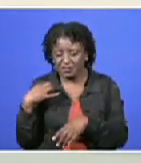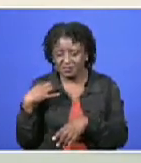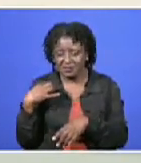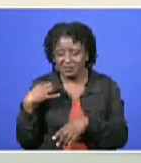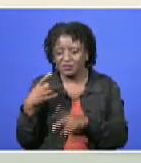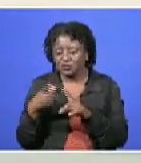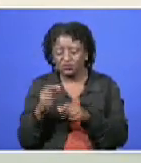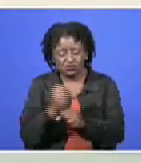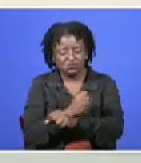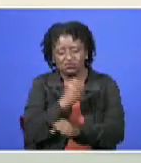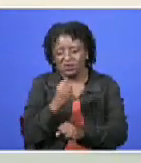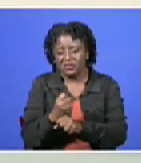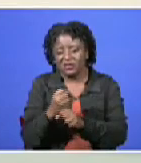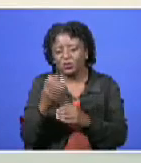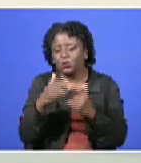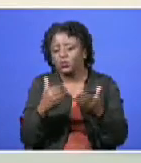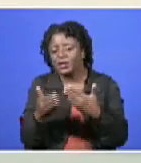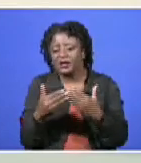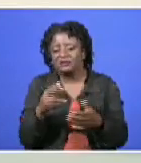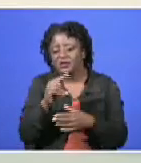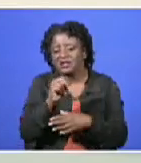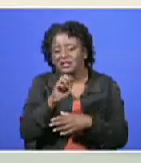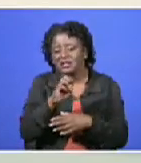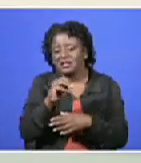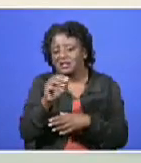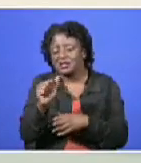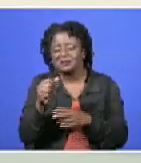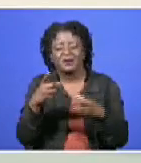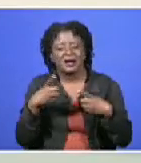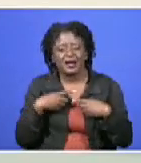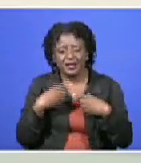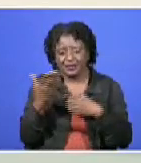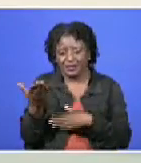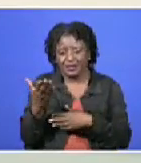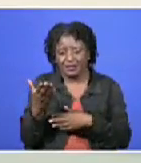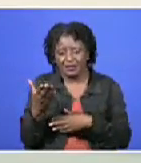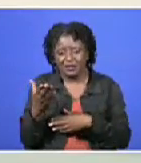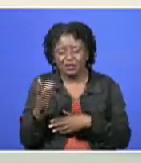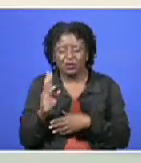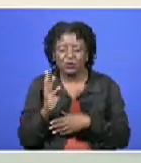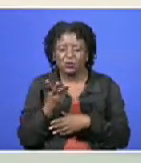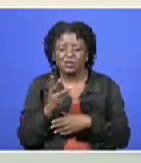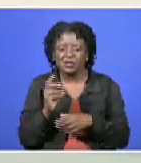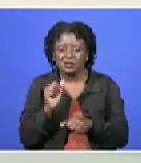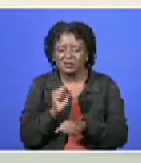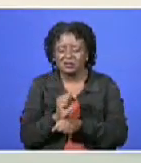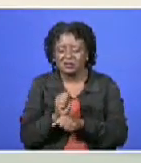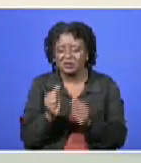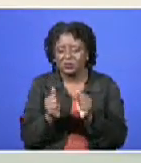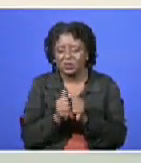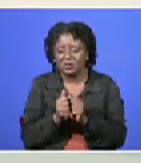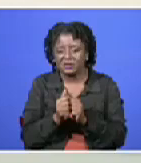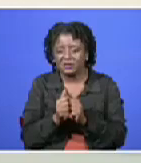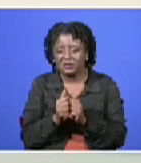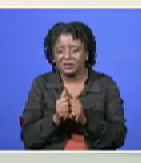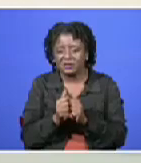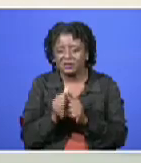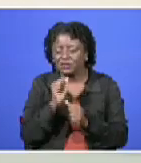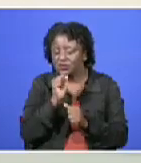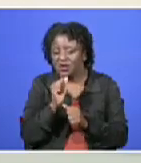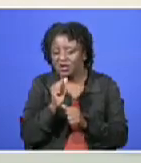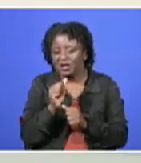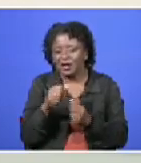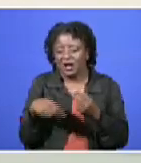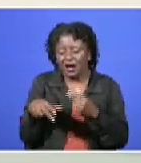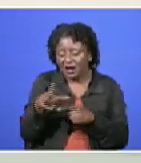in place. And under the circumstance, we're dealing with not a hurricane. We're dealing with a